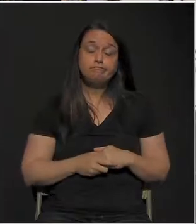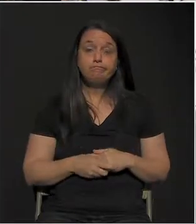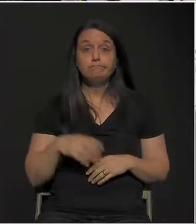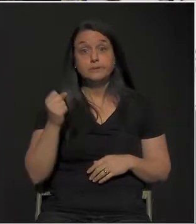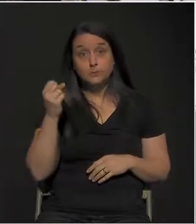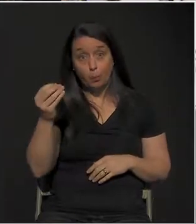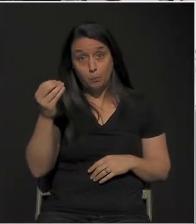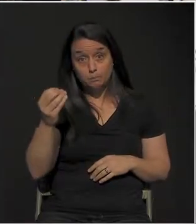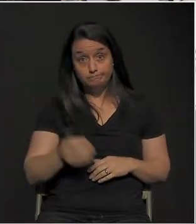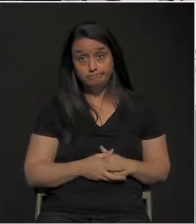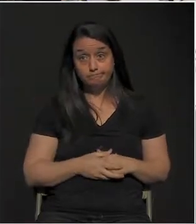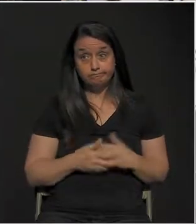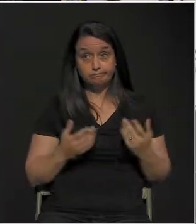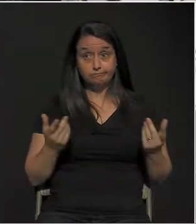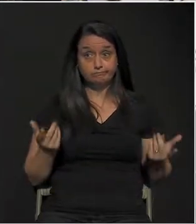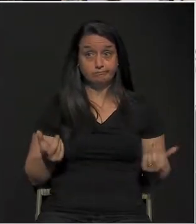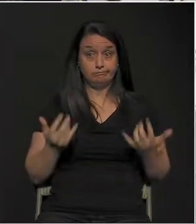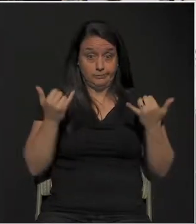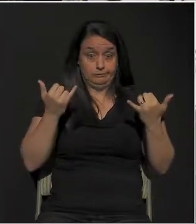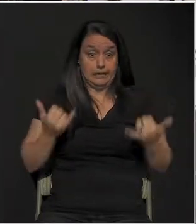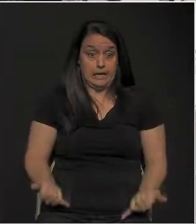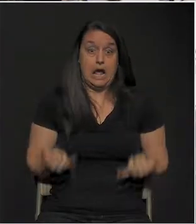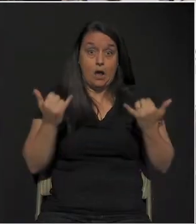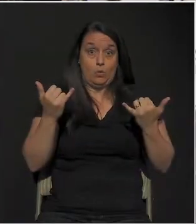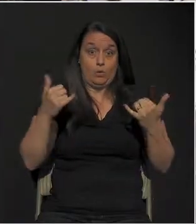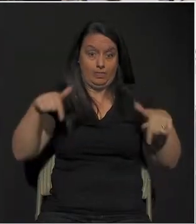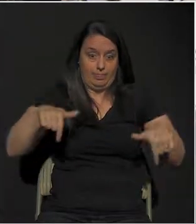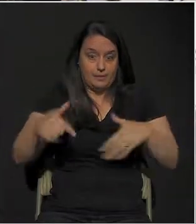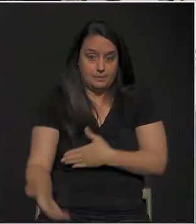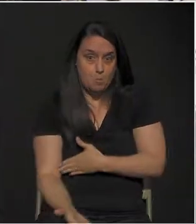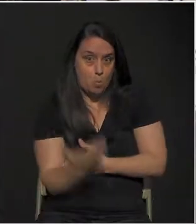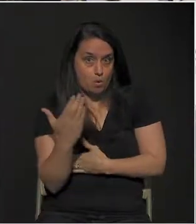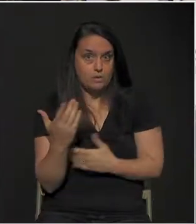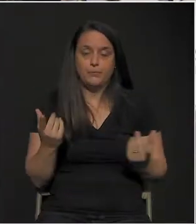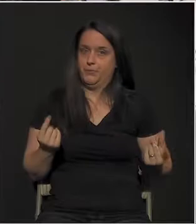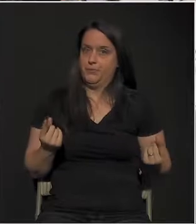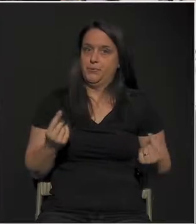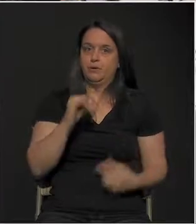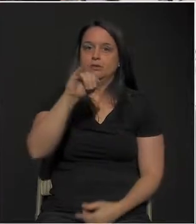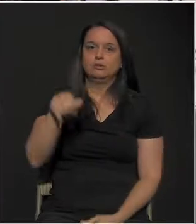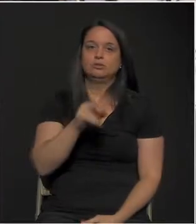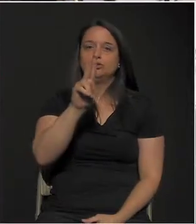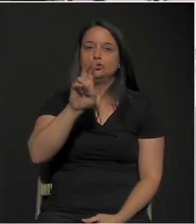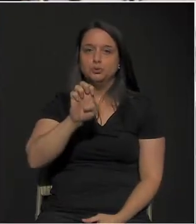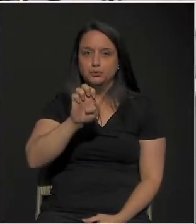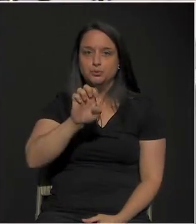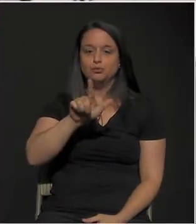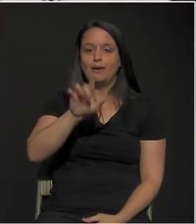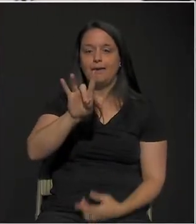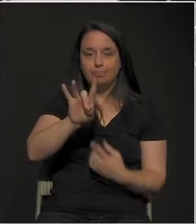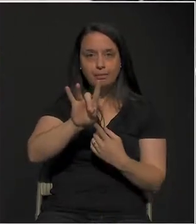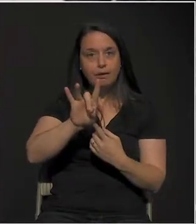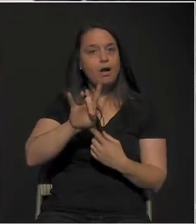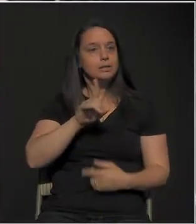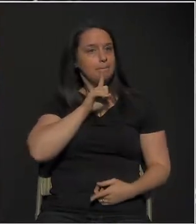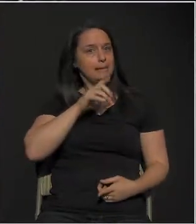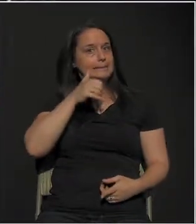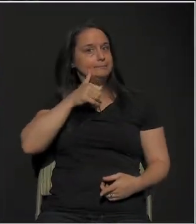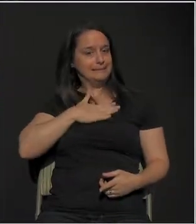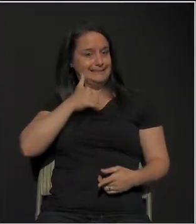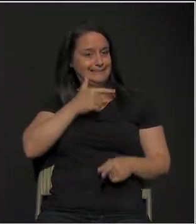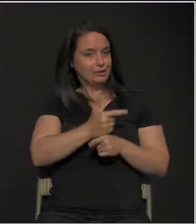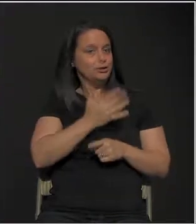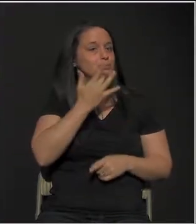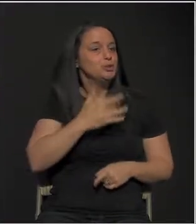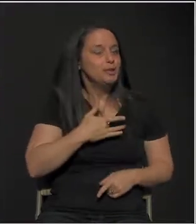So where does that land us right now, this morning, this June 28th? It's actually my sister's birthday.